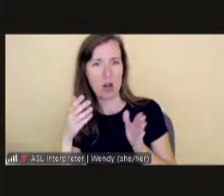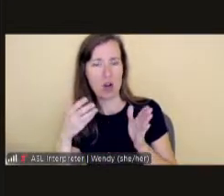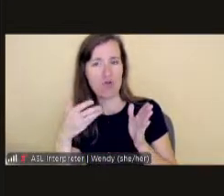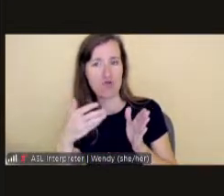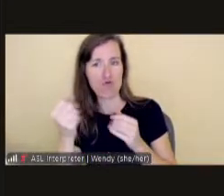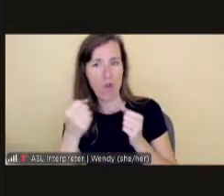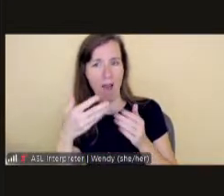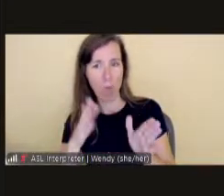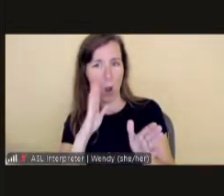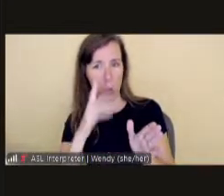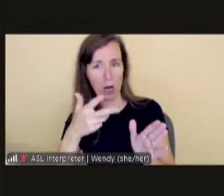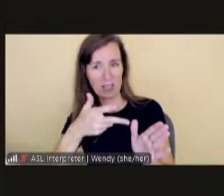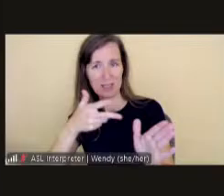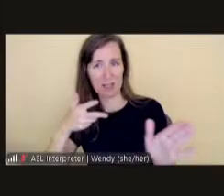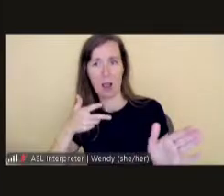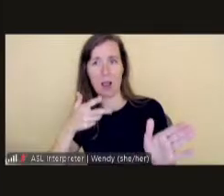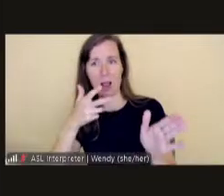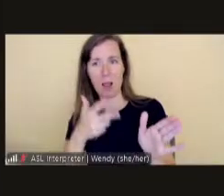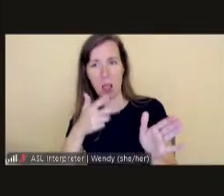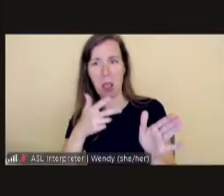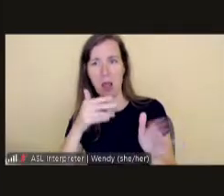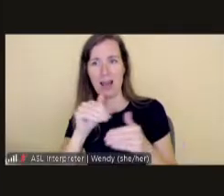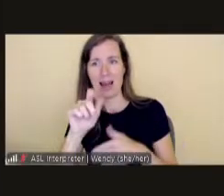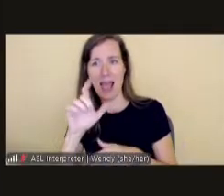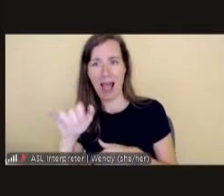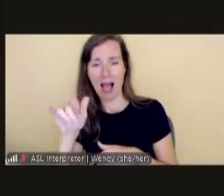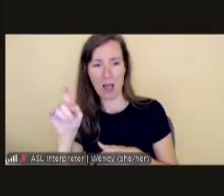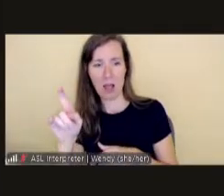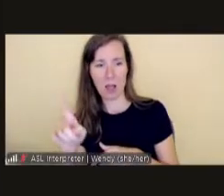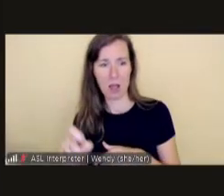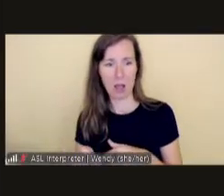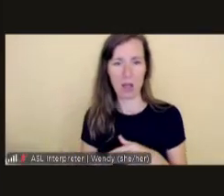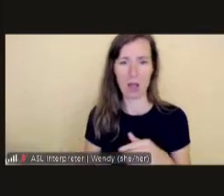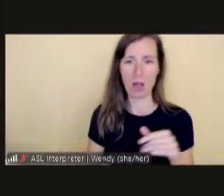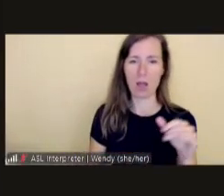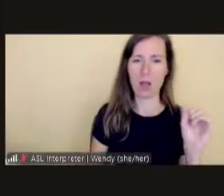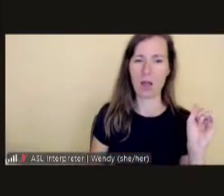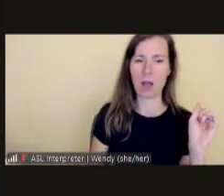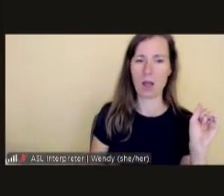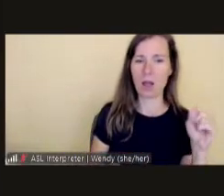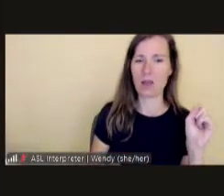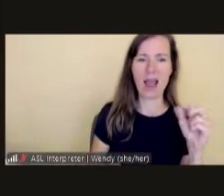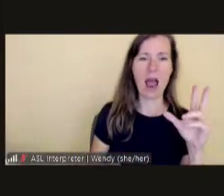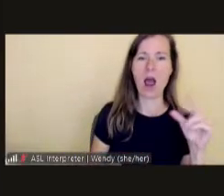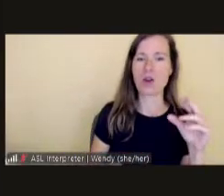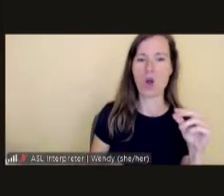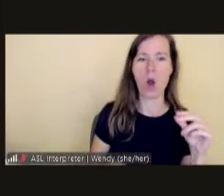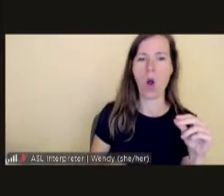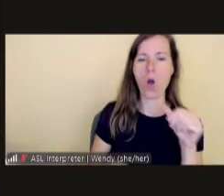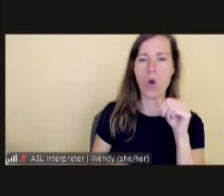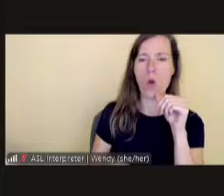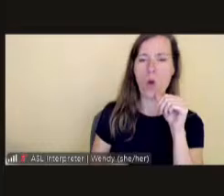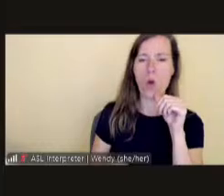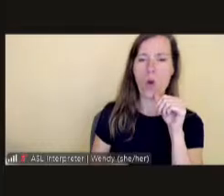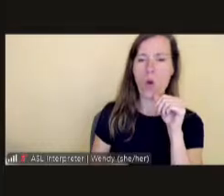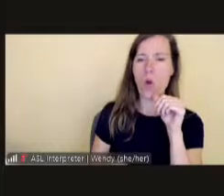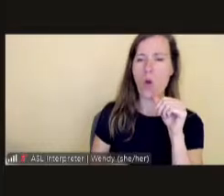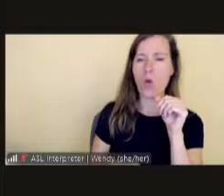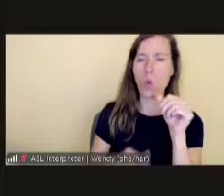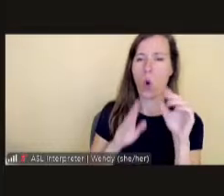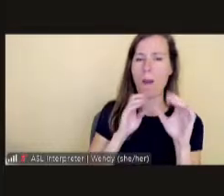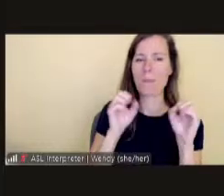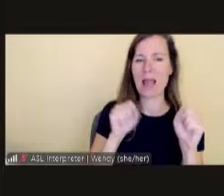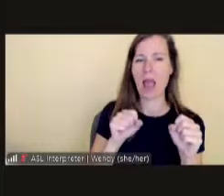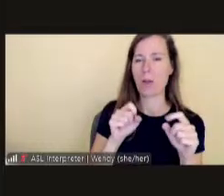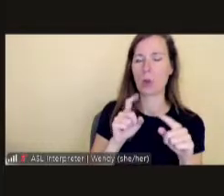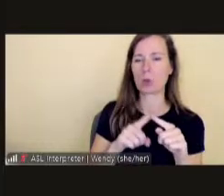no, you would be putting it in the garage. You wouldn't be able to leave it on the right. And that would be prohibited. The alleys, by the